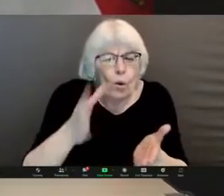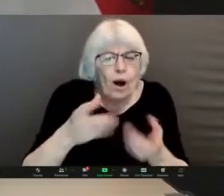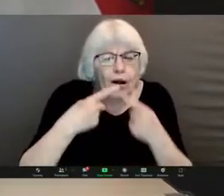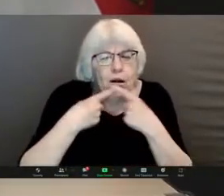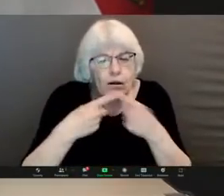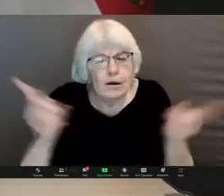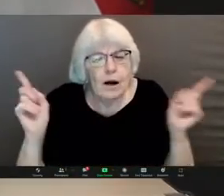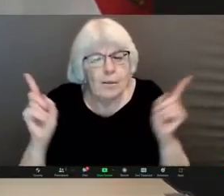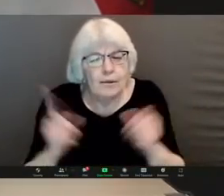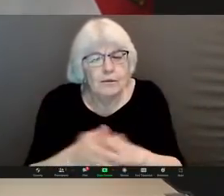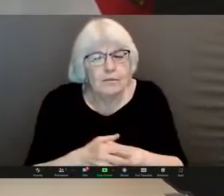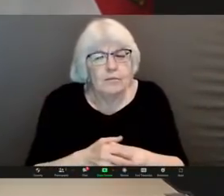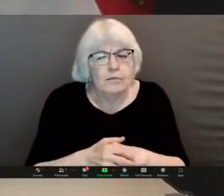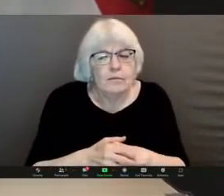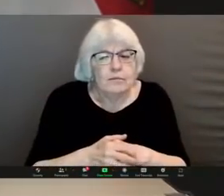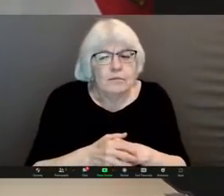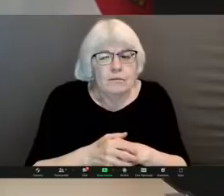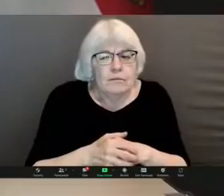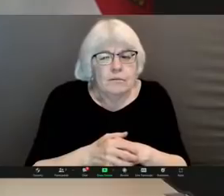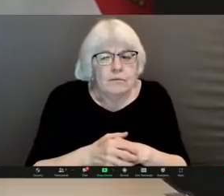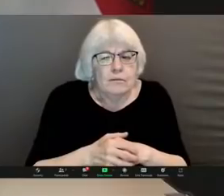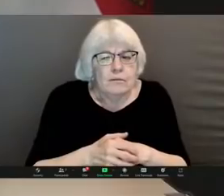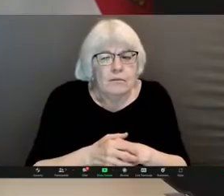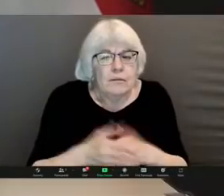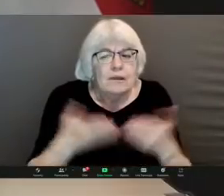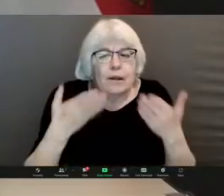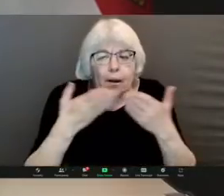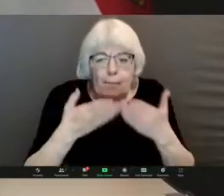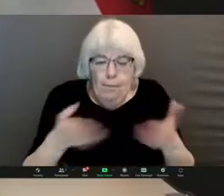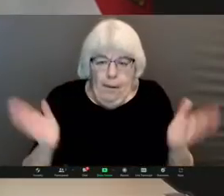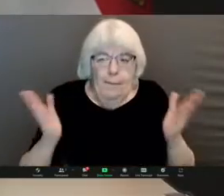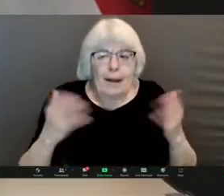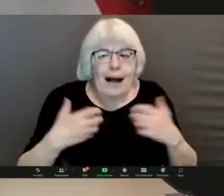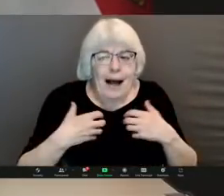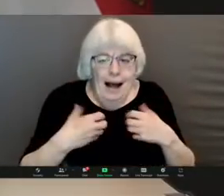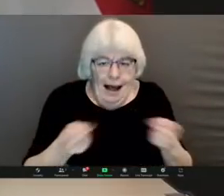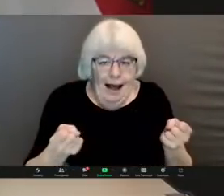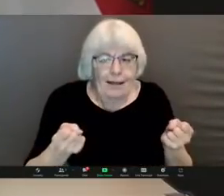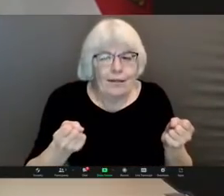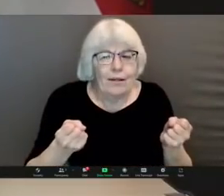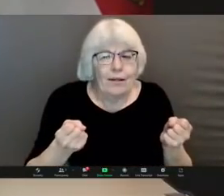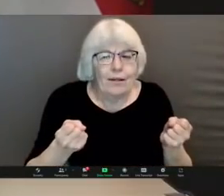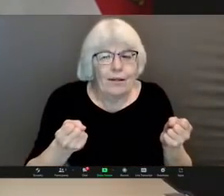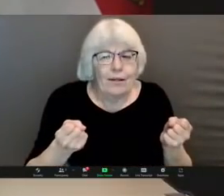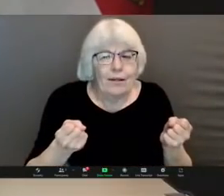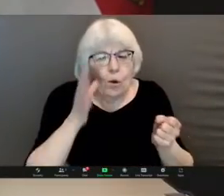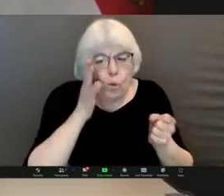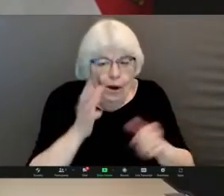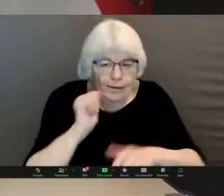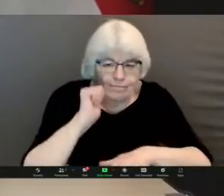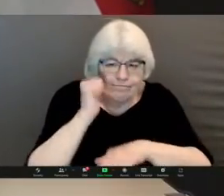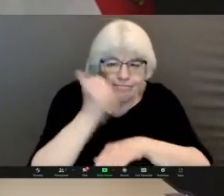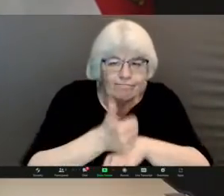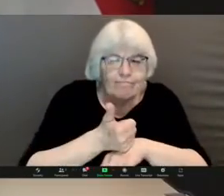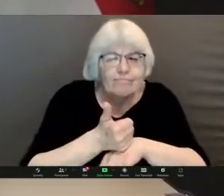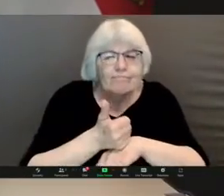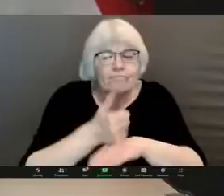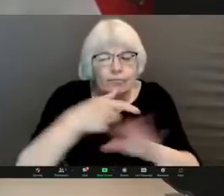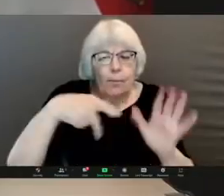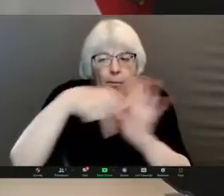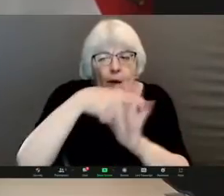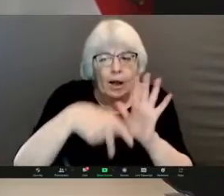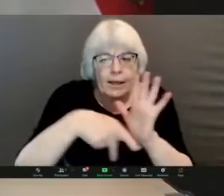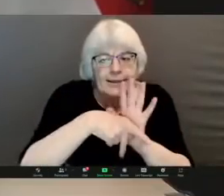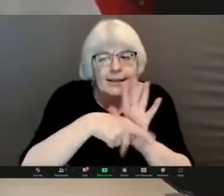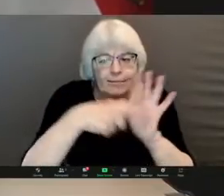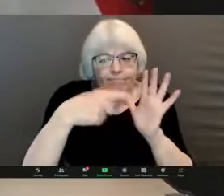working on developing of how it would work and what it needs to entail. But I think,